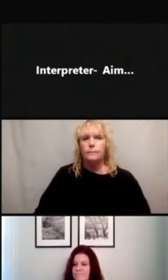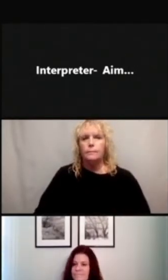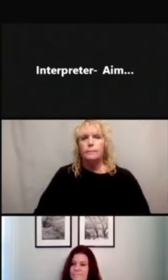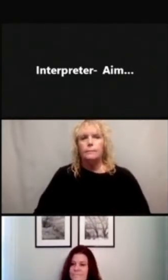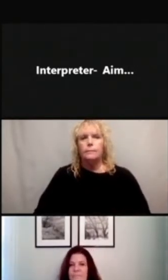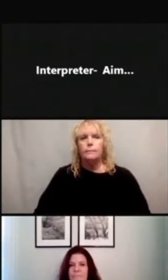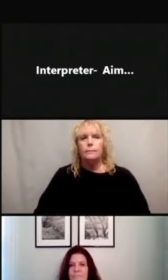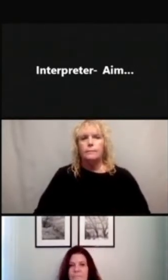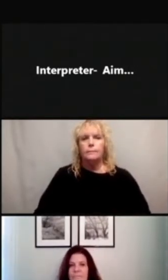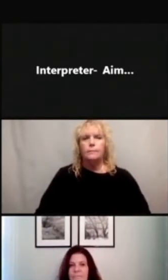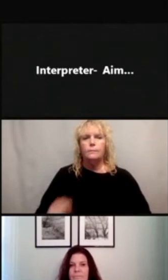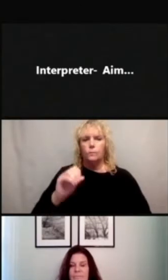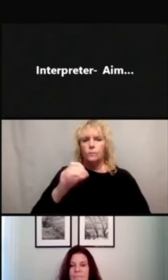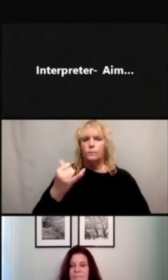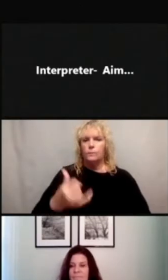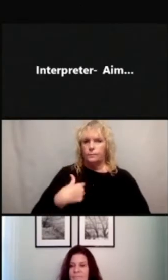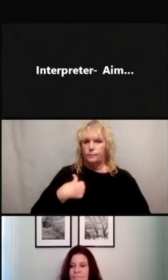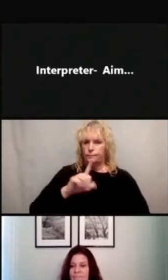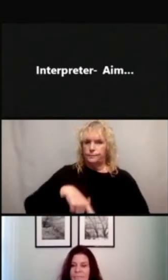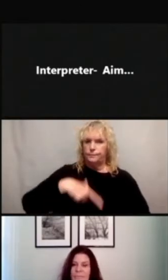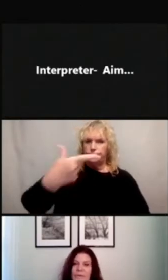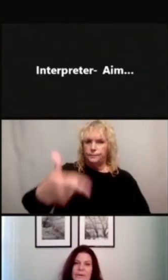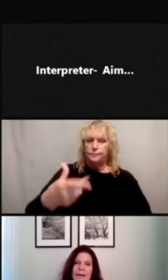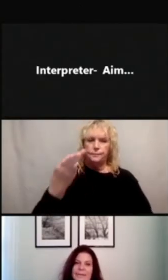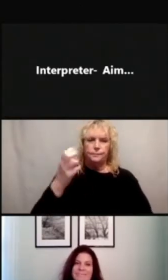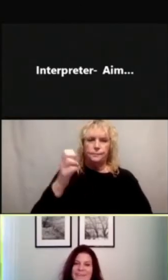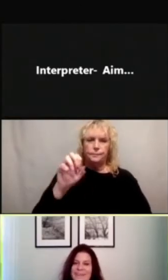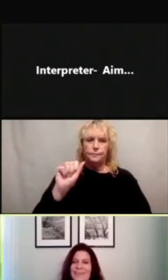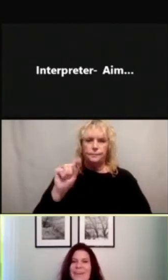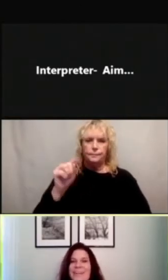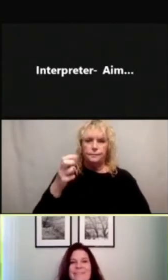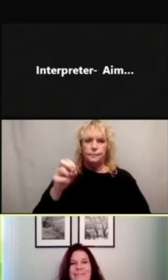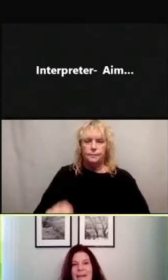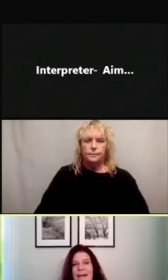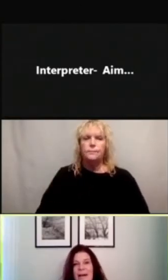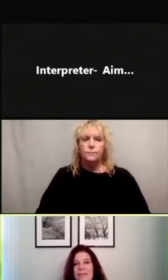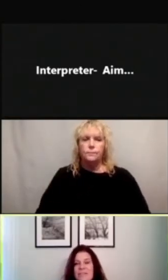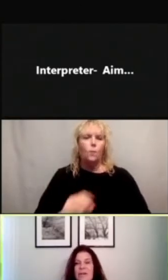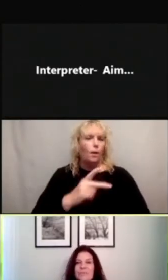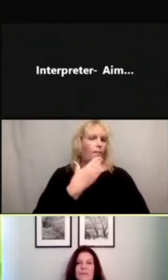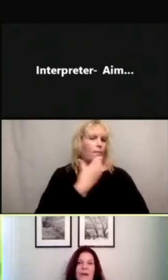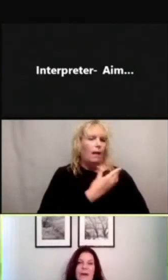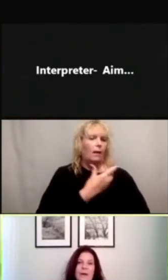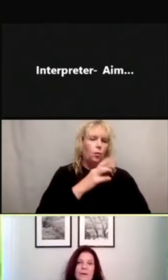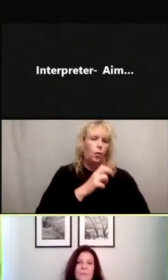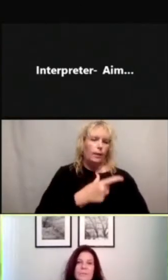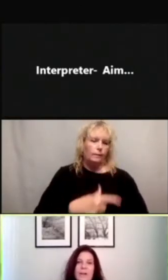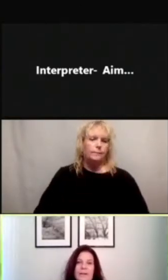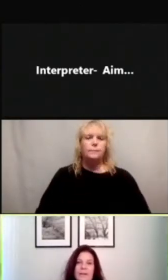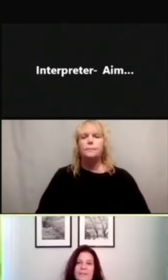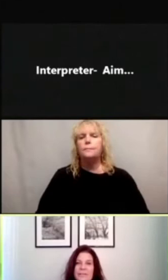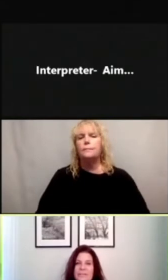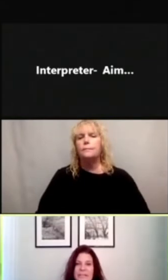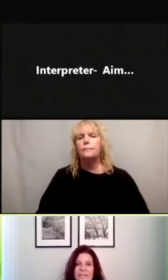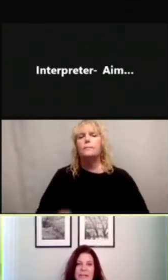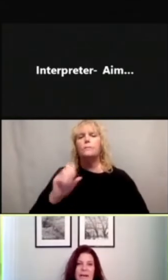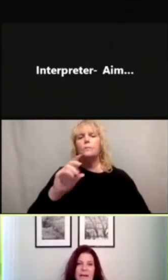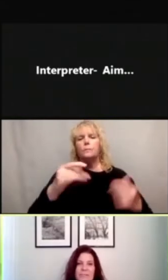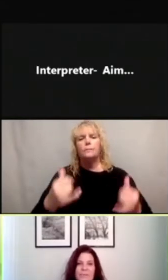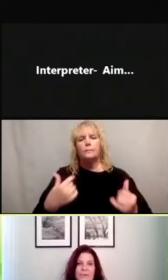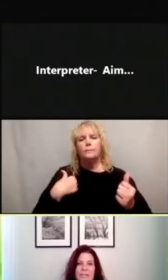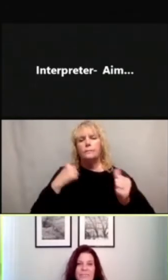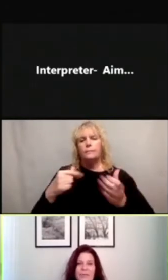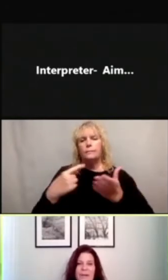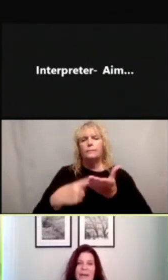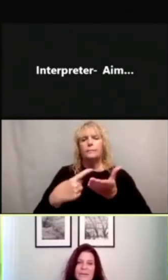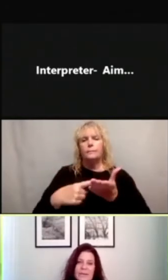And with that, I'll turn it over to you, Heather. Thank you. Okay, thank you, Greg. So when we're talking about health literacy,